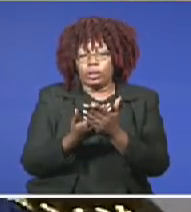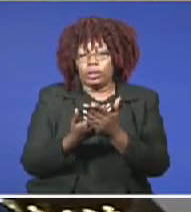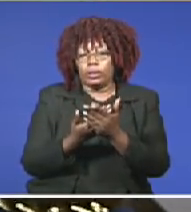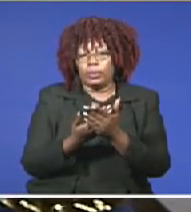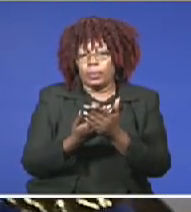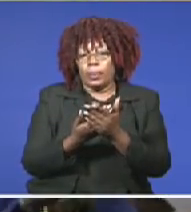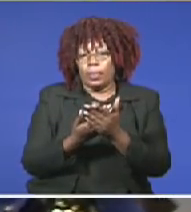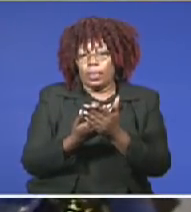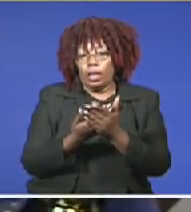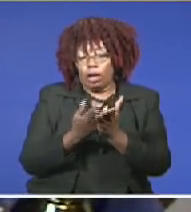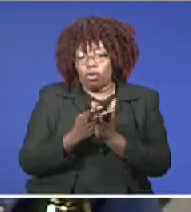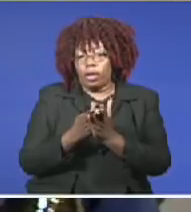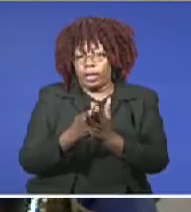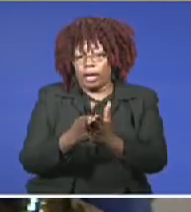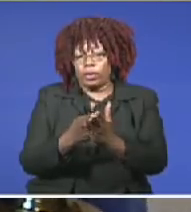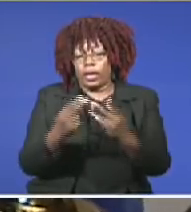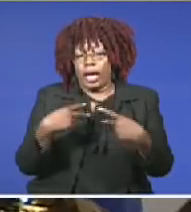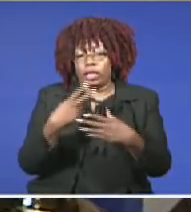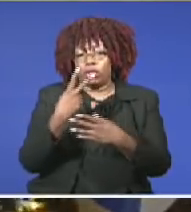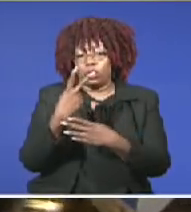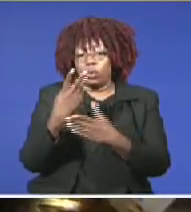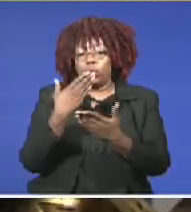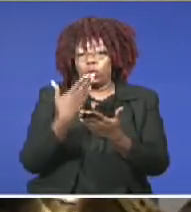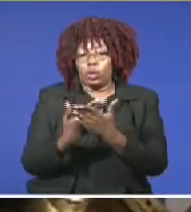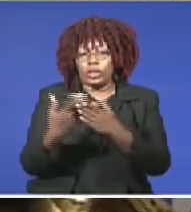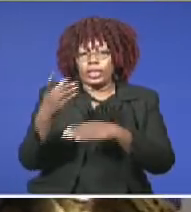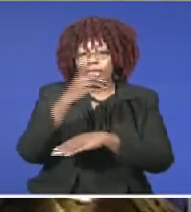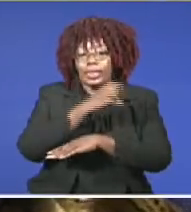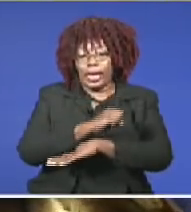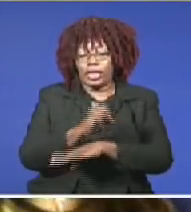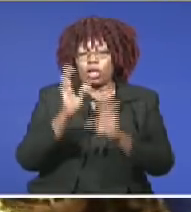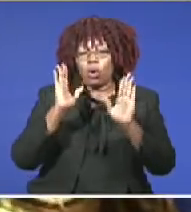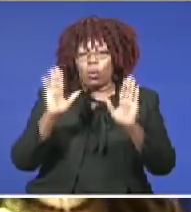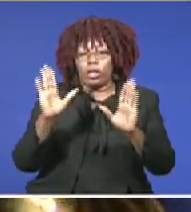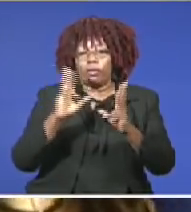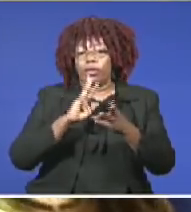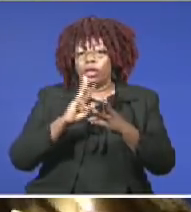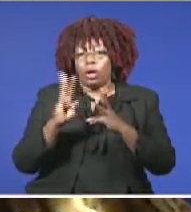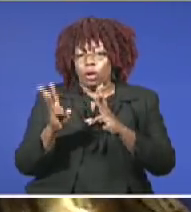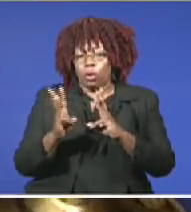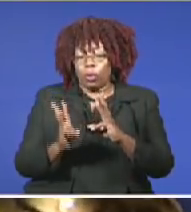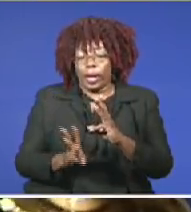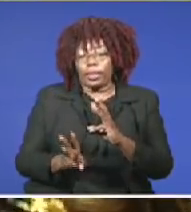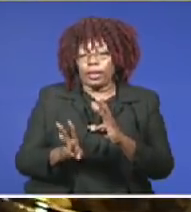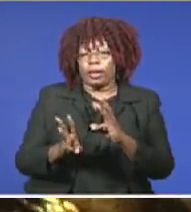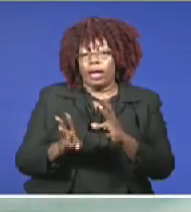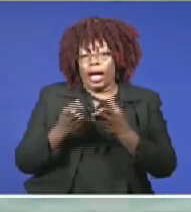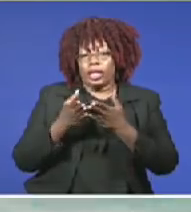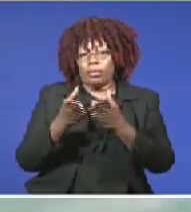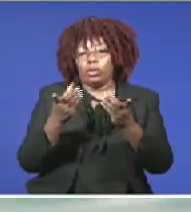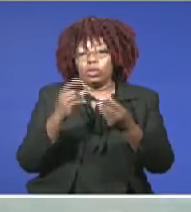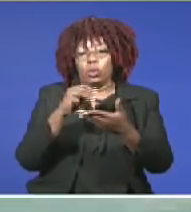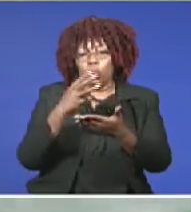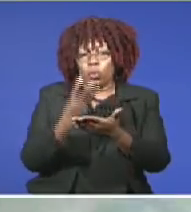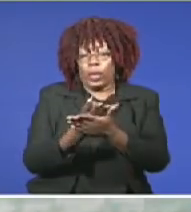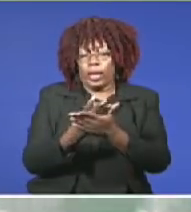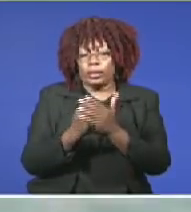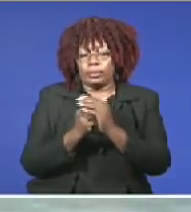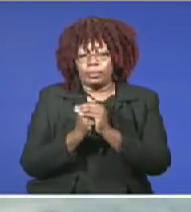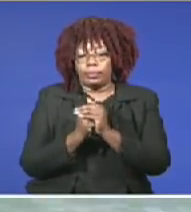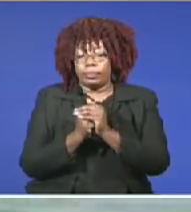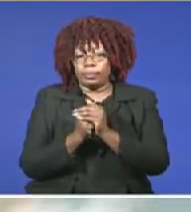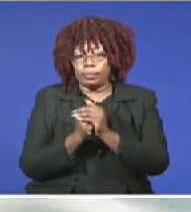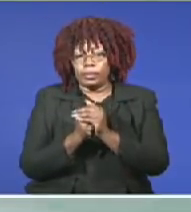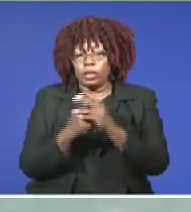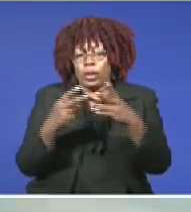had two good days of sailing, beautiful weather, and the boat performed pretty well. Now, while the grown-ups were